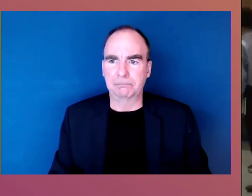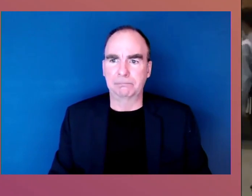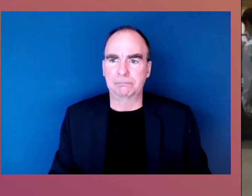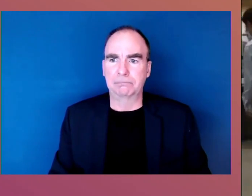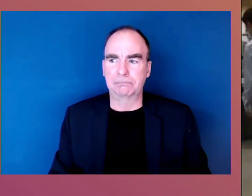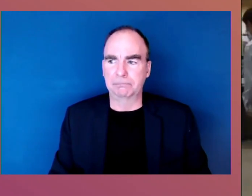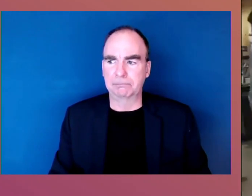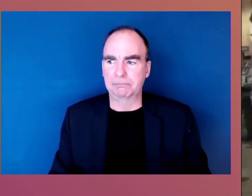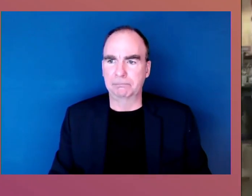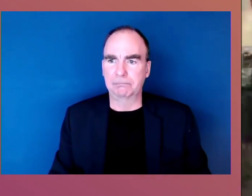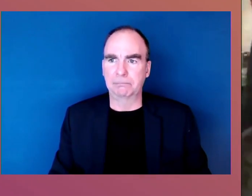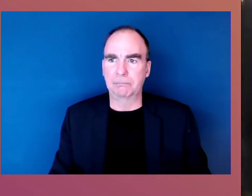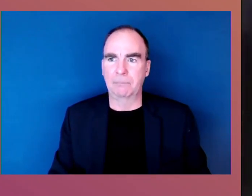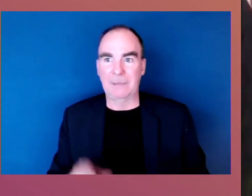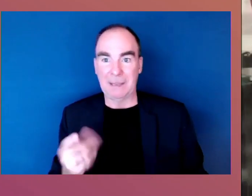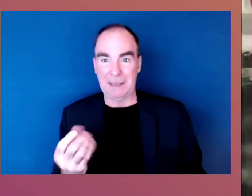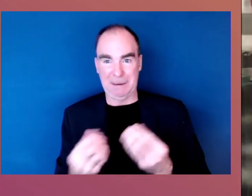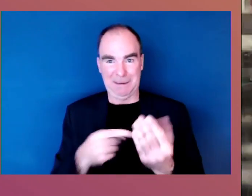We are going to wait in line.